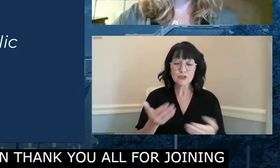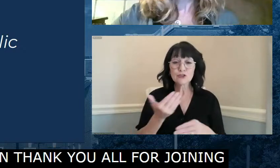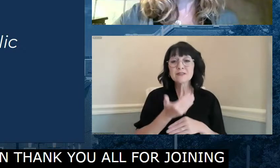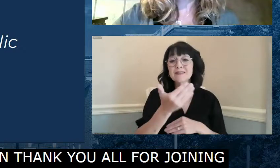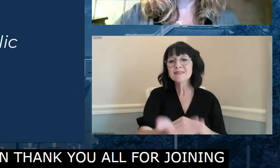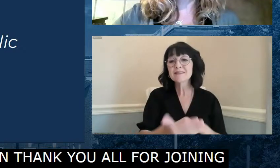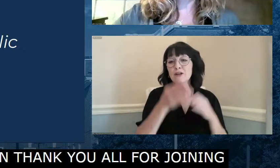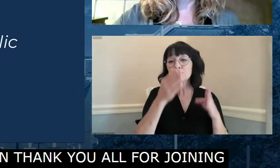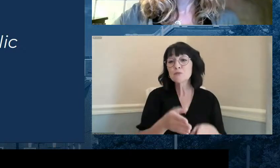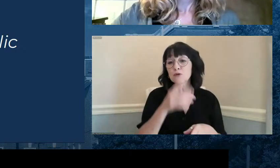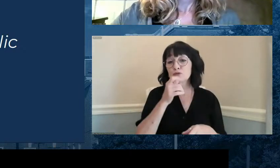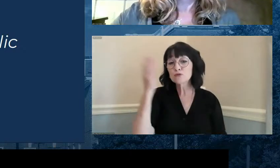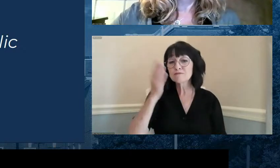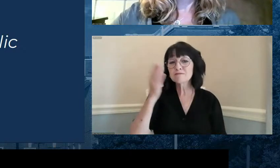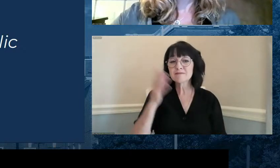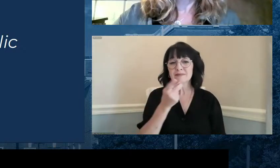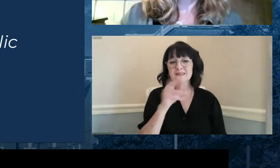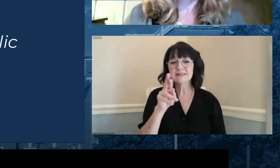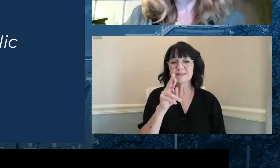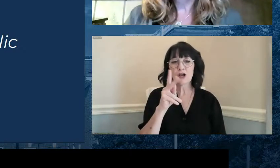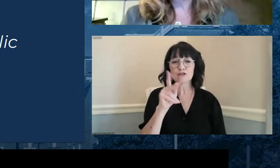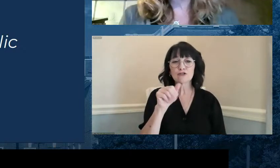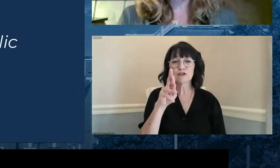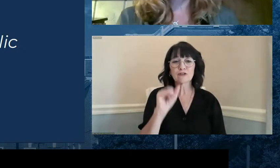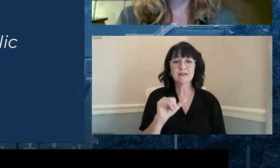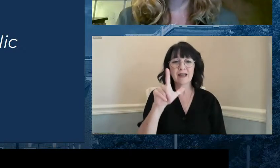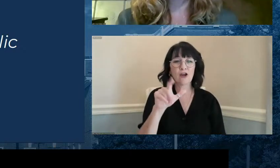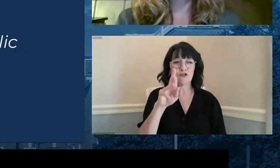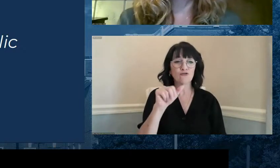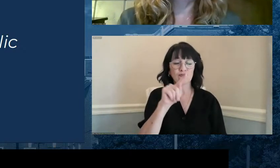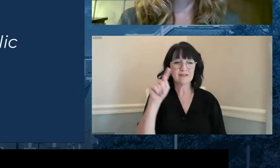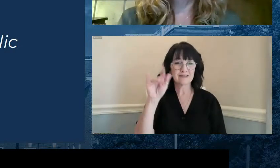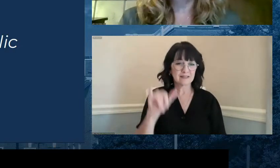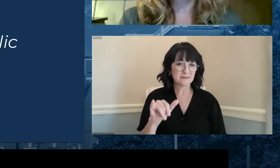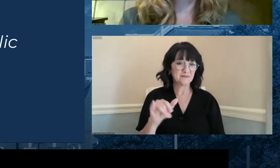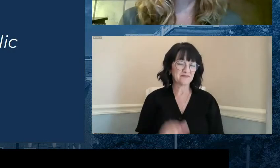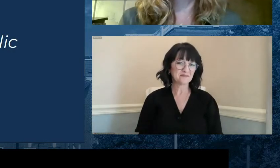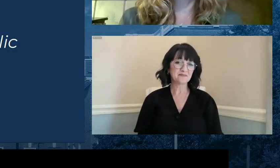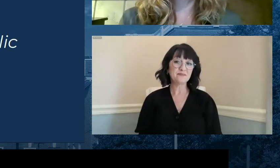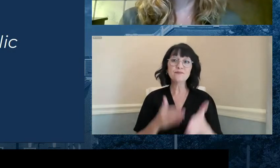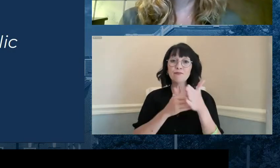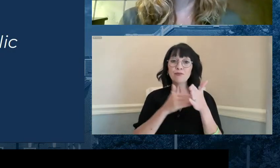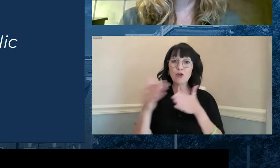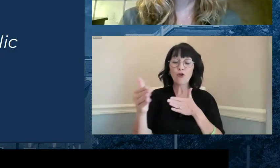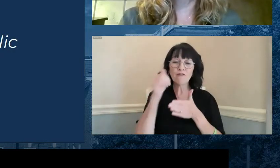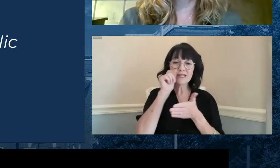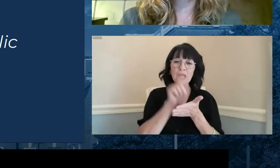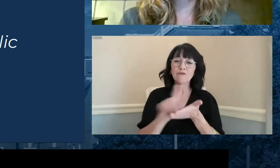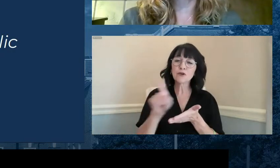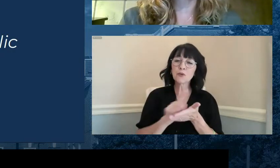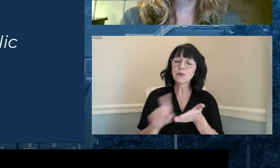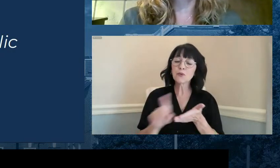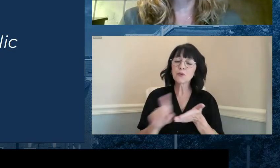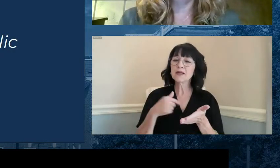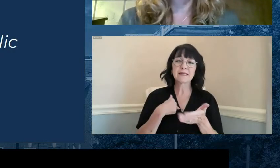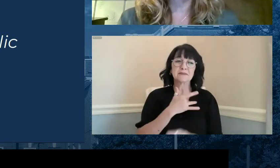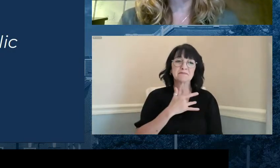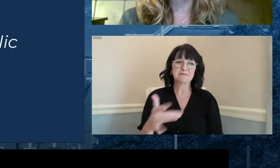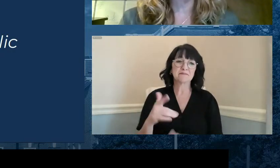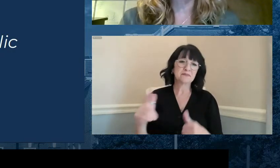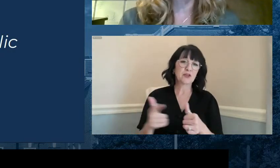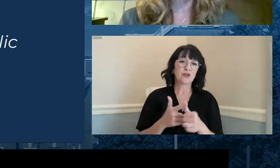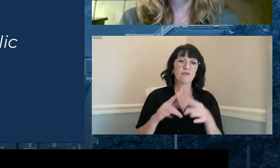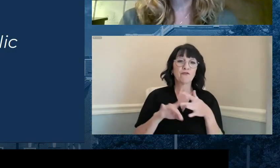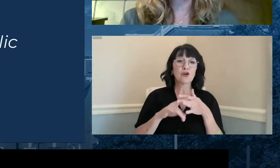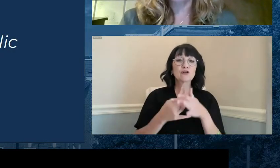Great, thanks so much, Governor. And like often on our weekly updates, I start with a little bit of an update on our